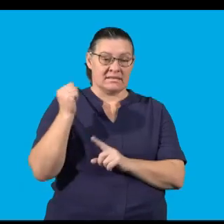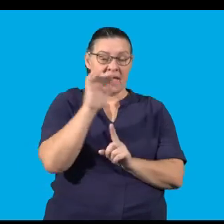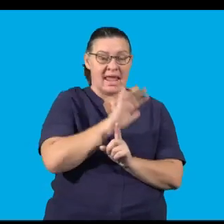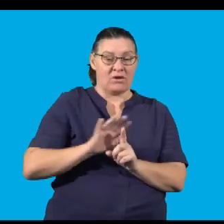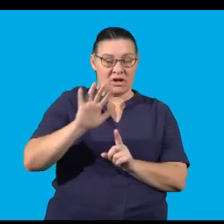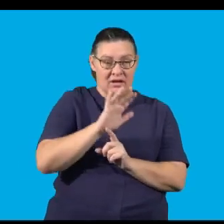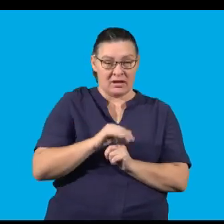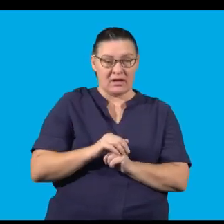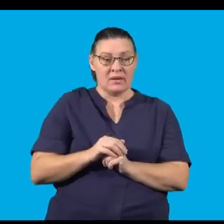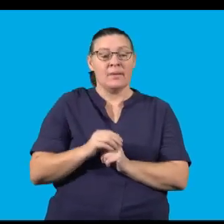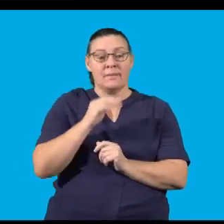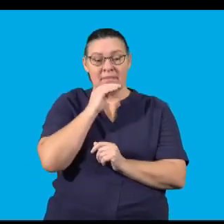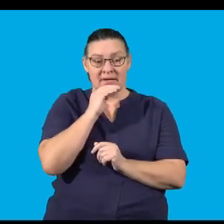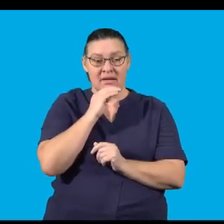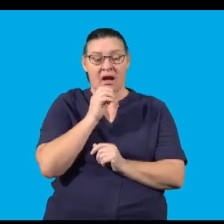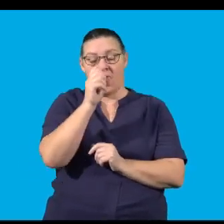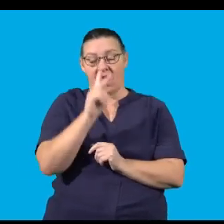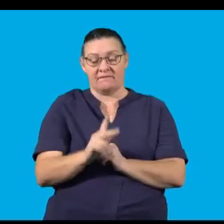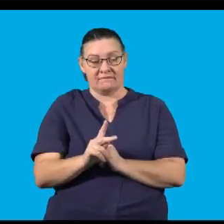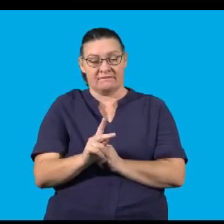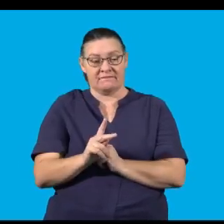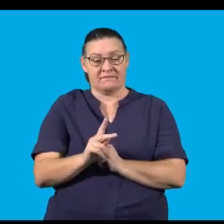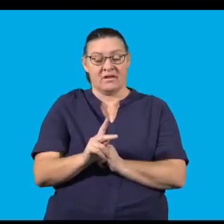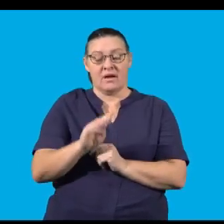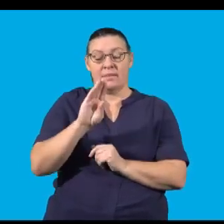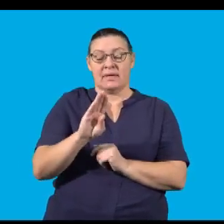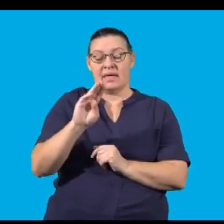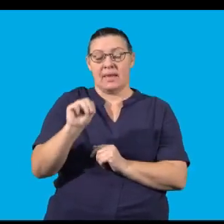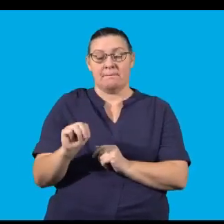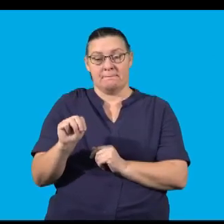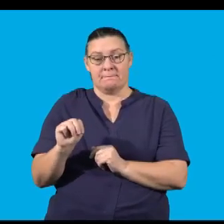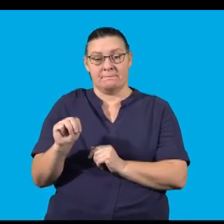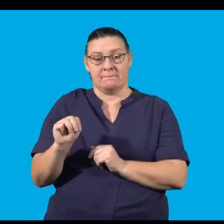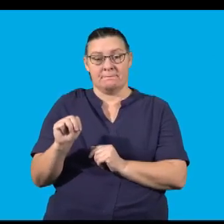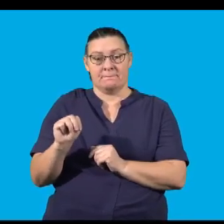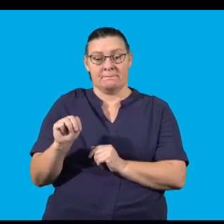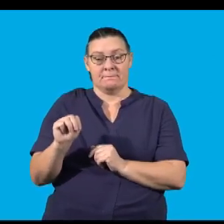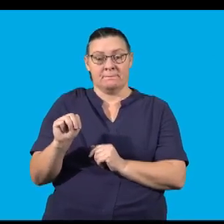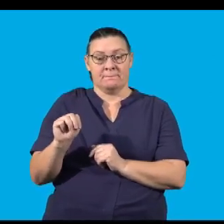the area, it's going to be equal to a half of BM